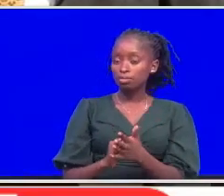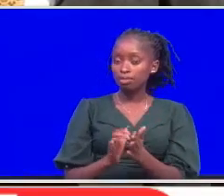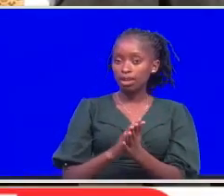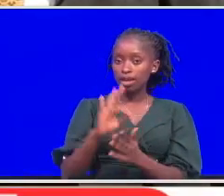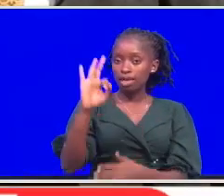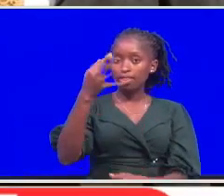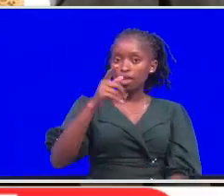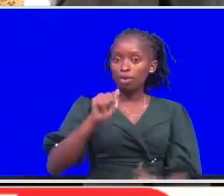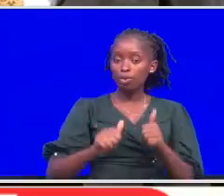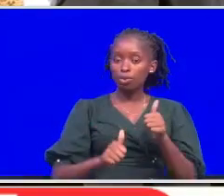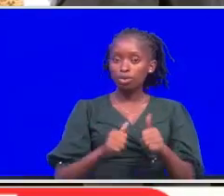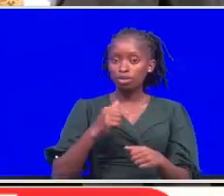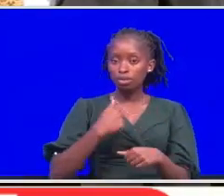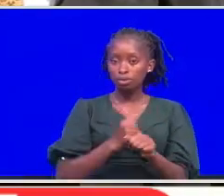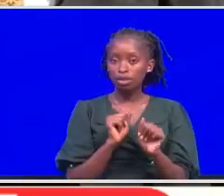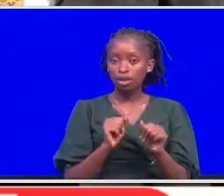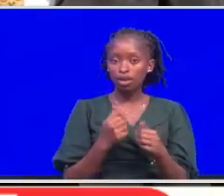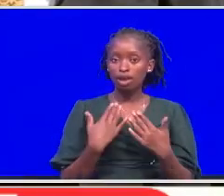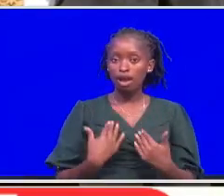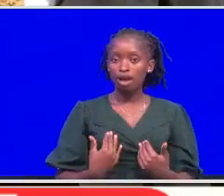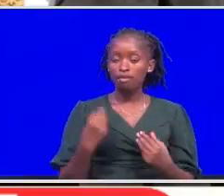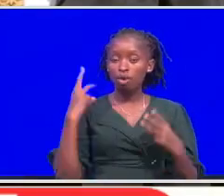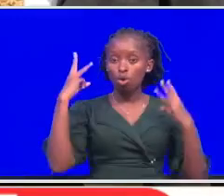all your faces, is Kenyatta National Hospital.